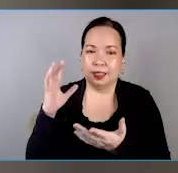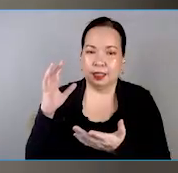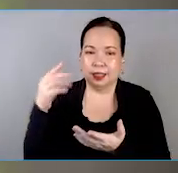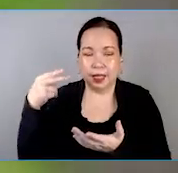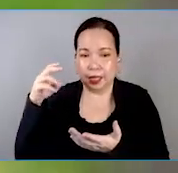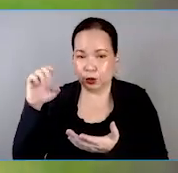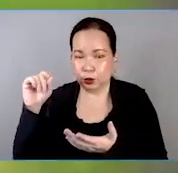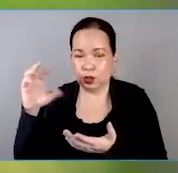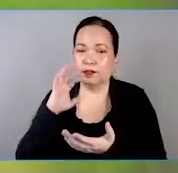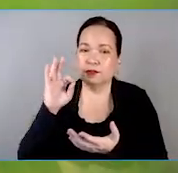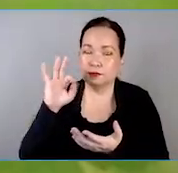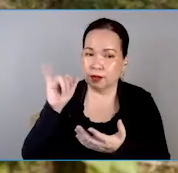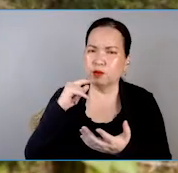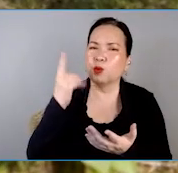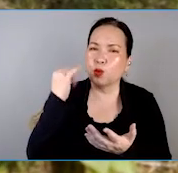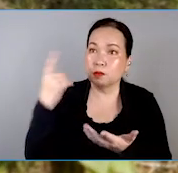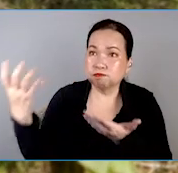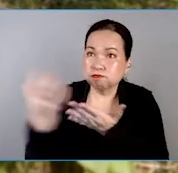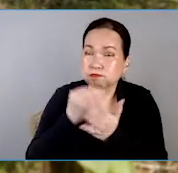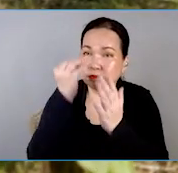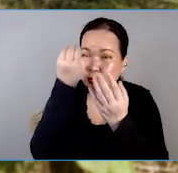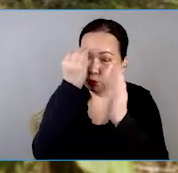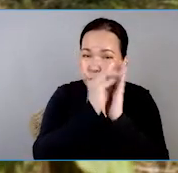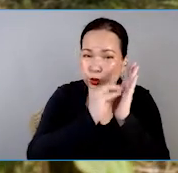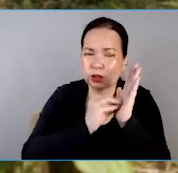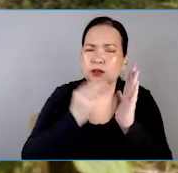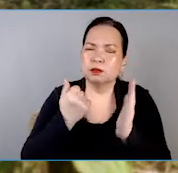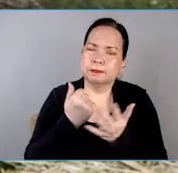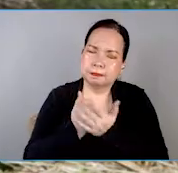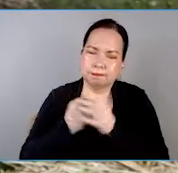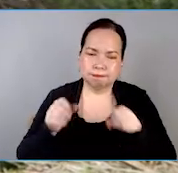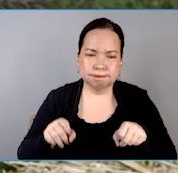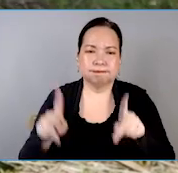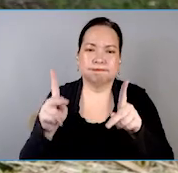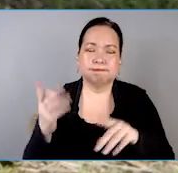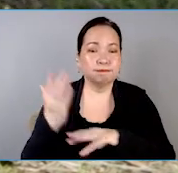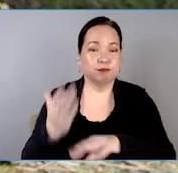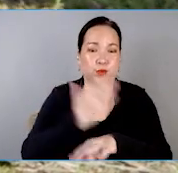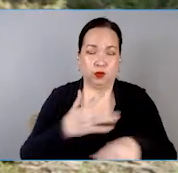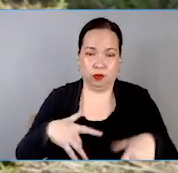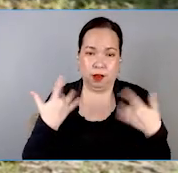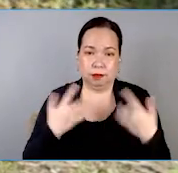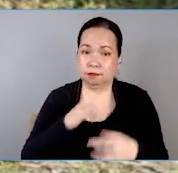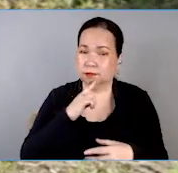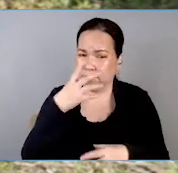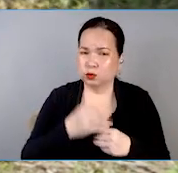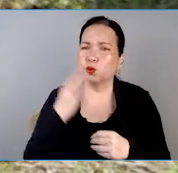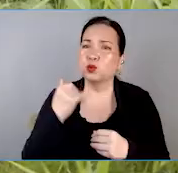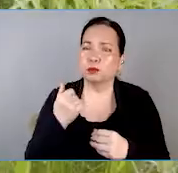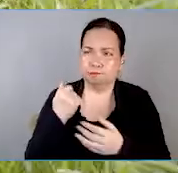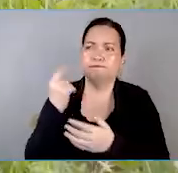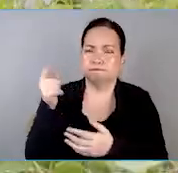collected and analyzed could offer them pathways to improve their lives. Sana matulungan kami na ganito ma-improve ang